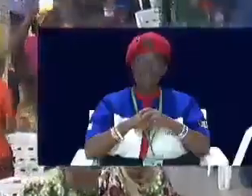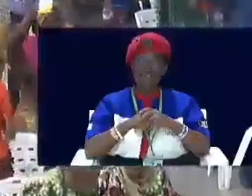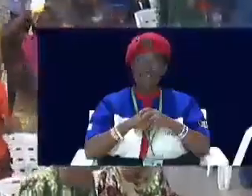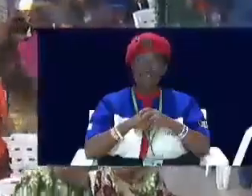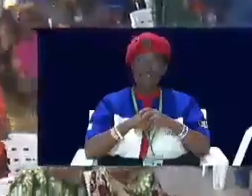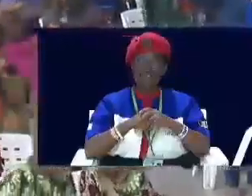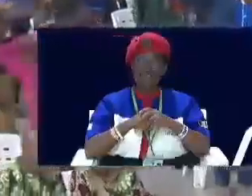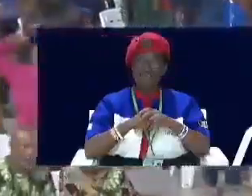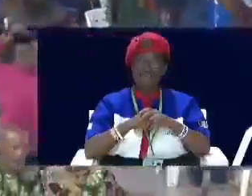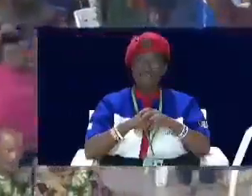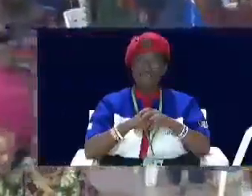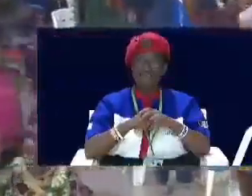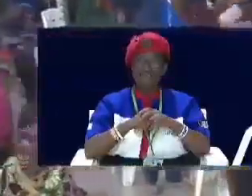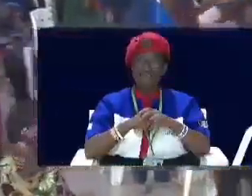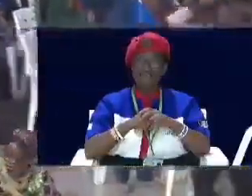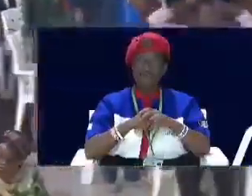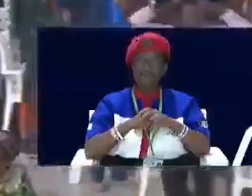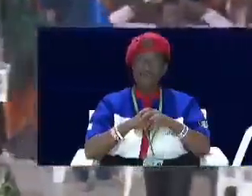Hallelujah!